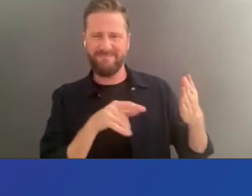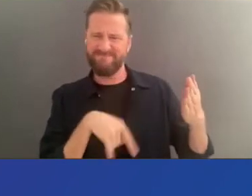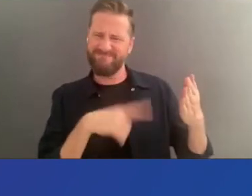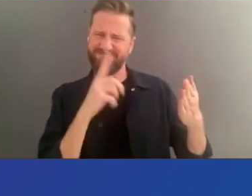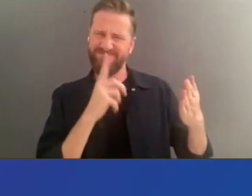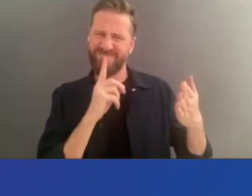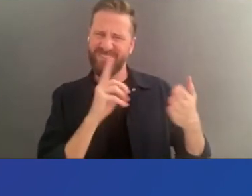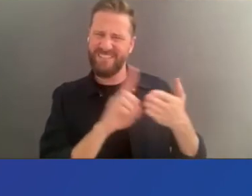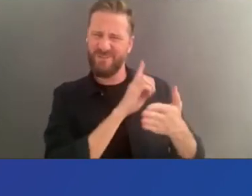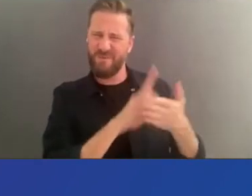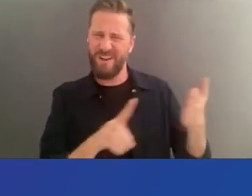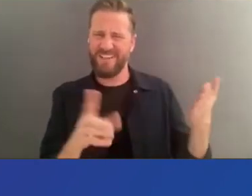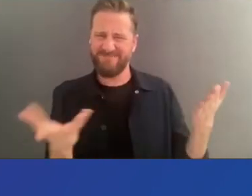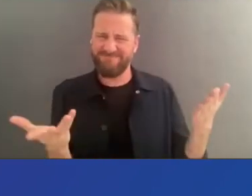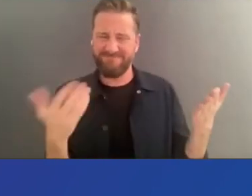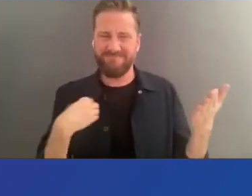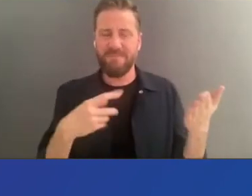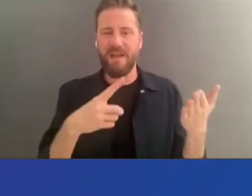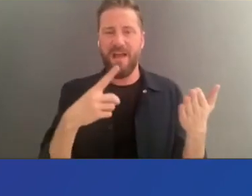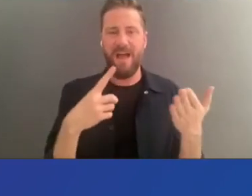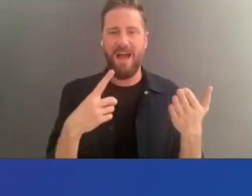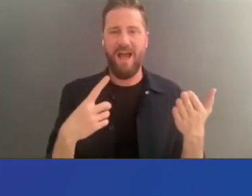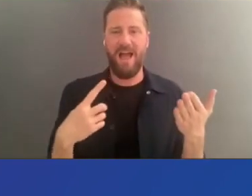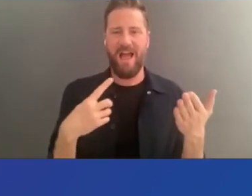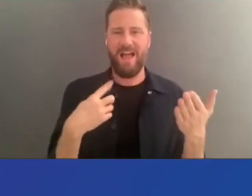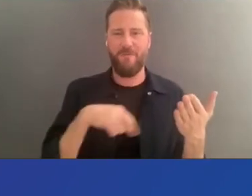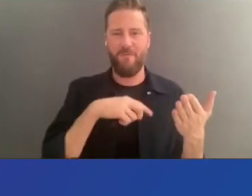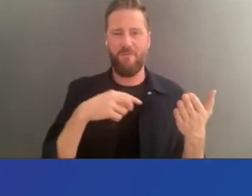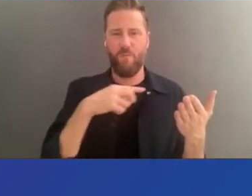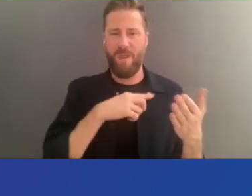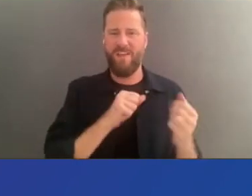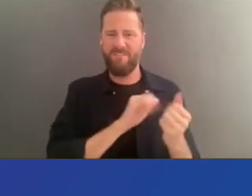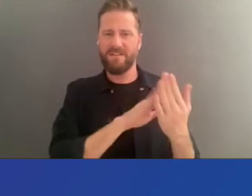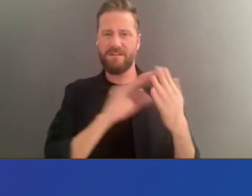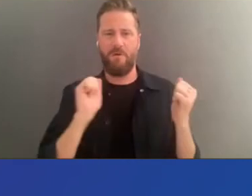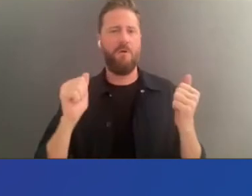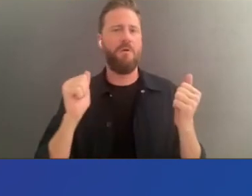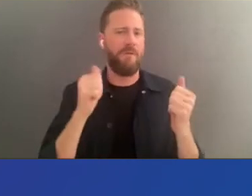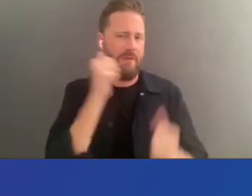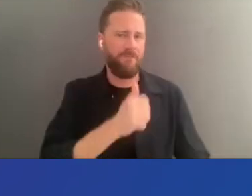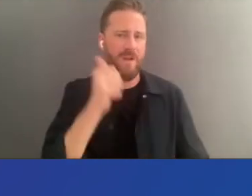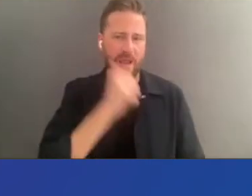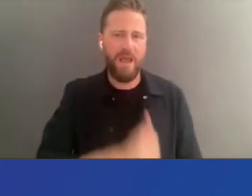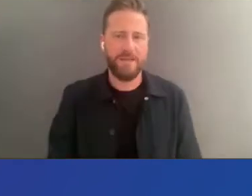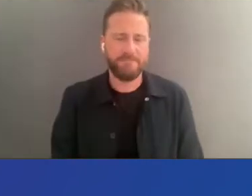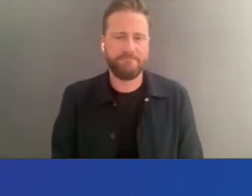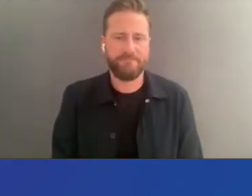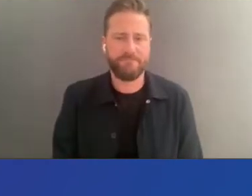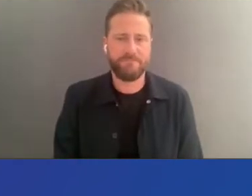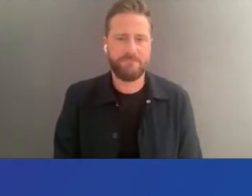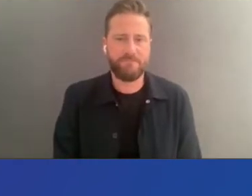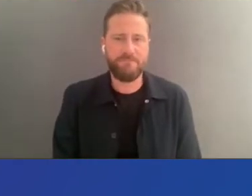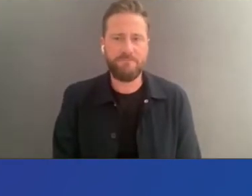discriminatory practices. And I have, you know, we face that on a daily basis.